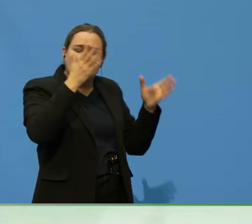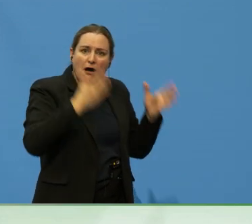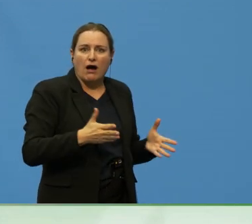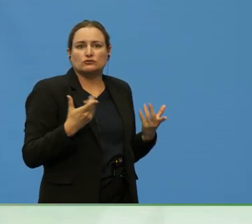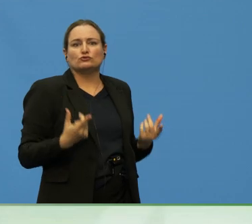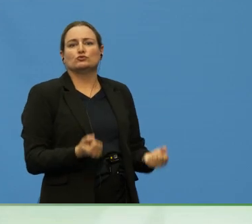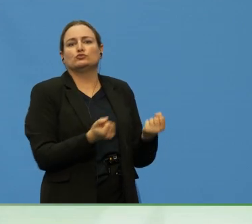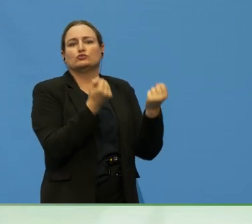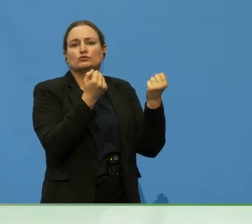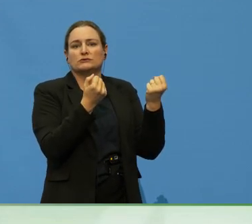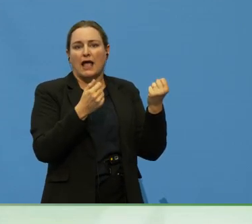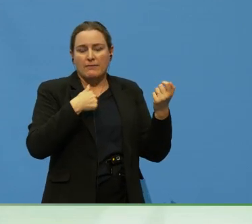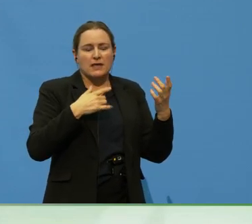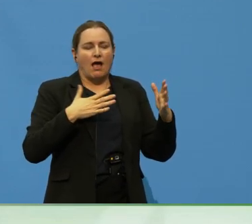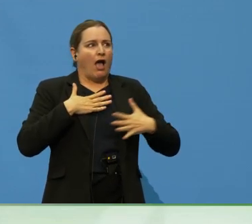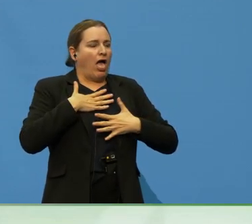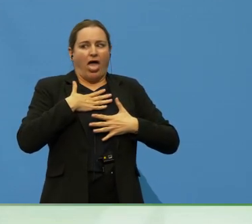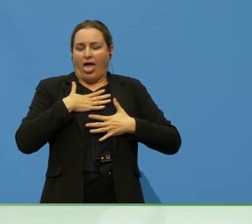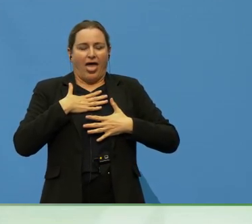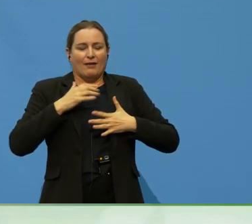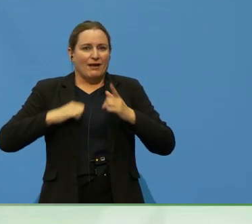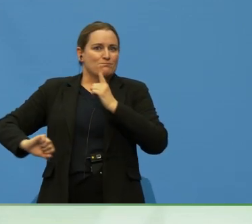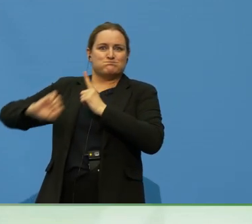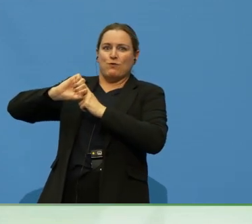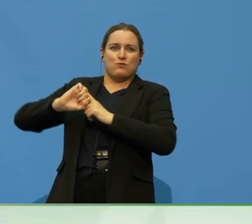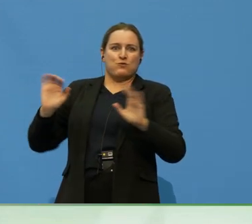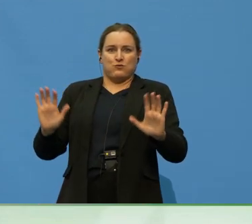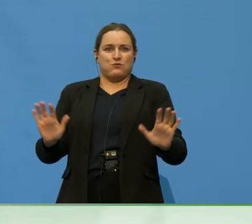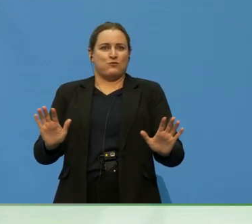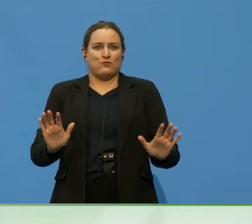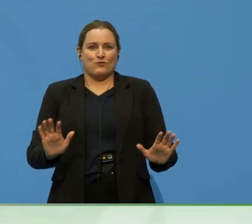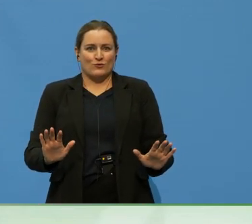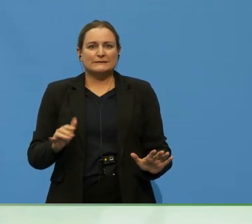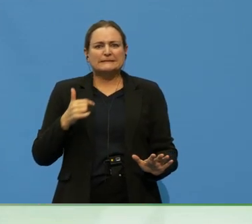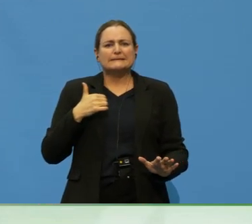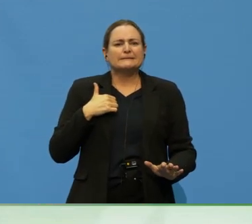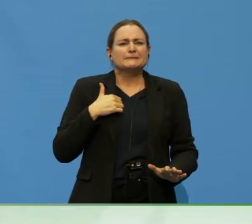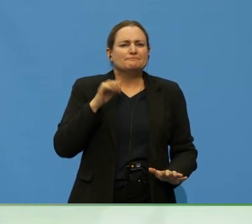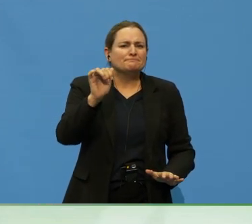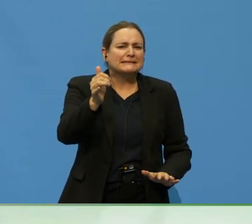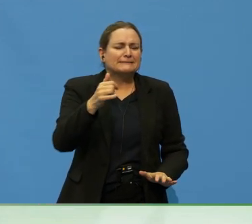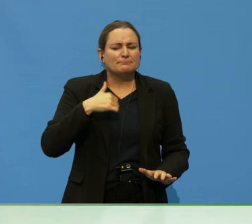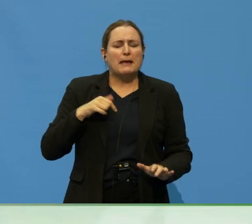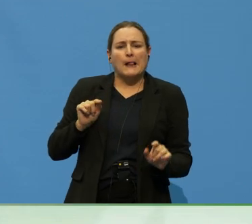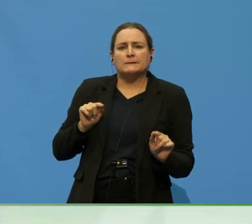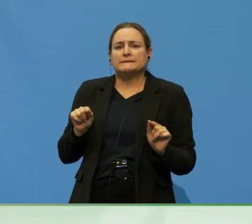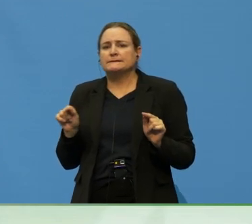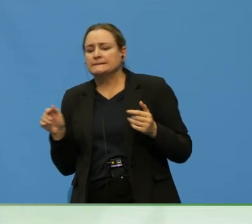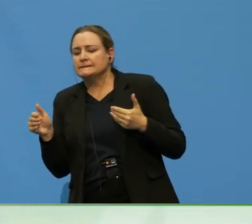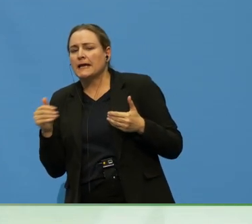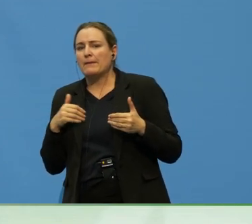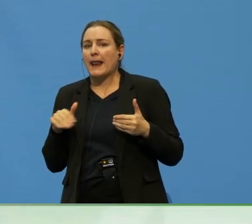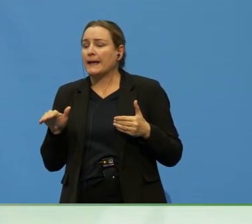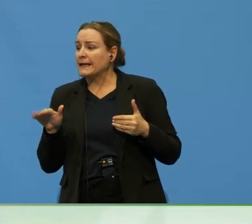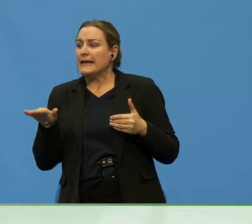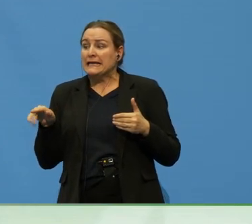very, very impactful. Like and I did work a little behind the scenes and maybe suggested the